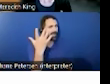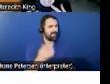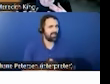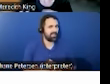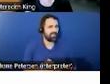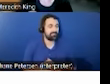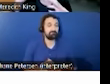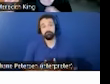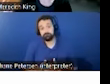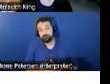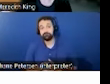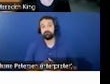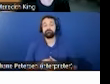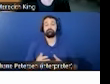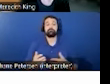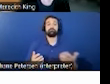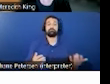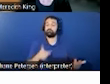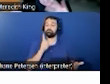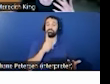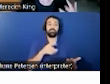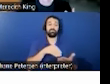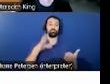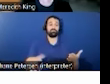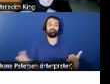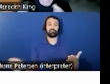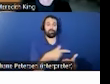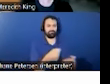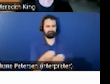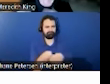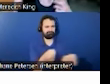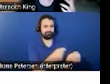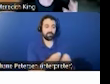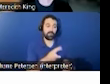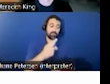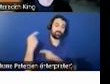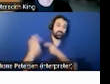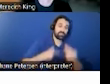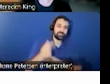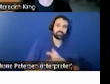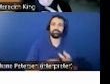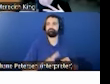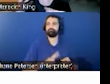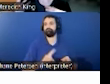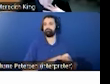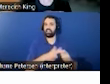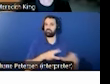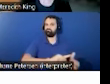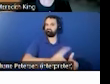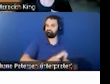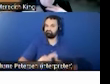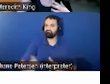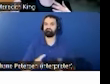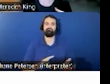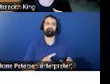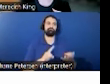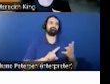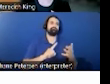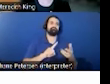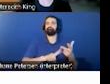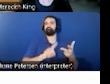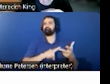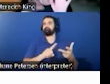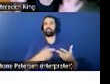learning supports all kinds of students, right? Supports first generation students, multilingual learners, students with disabilities, busy